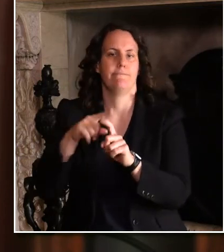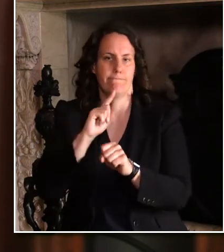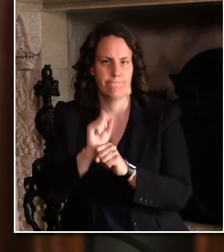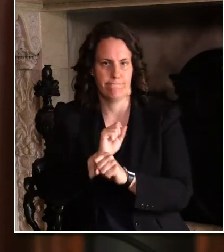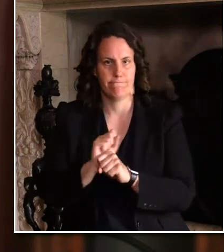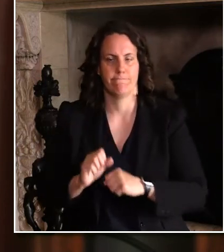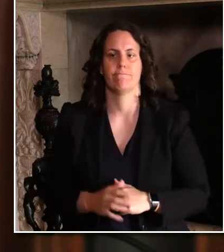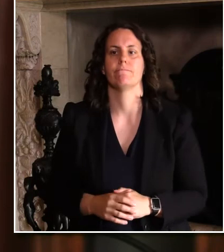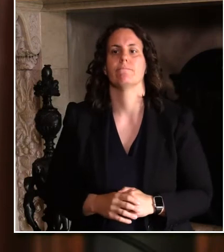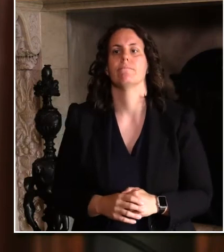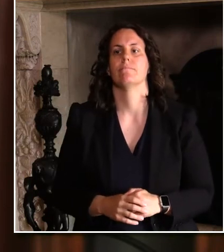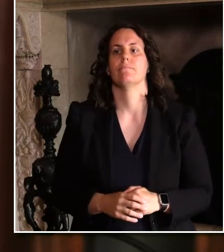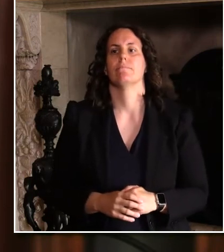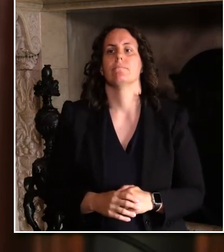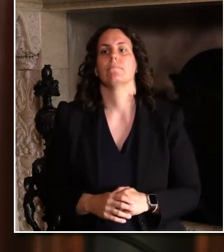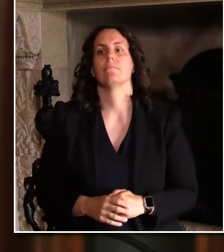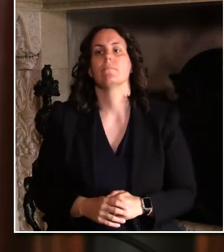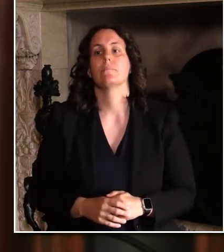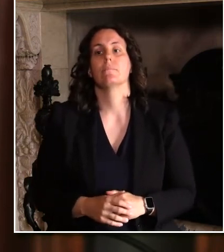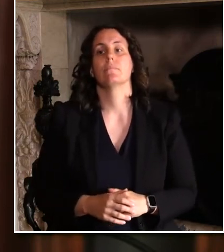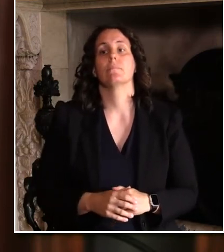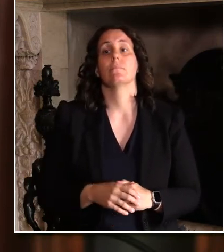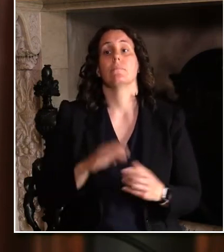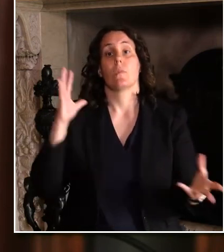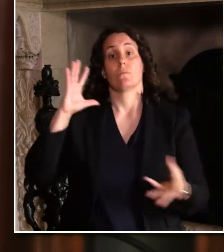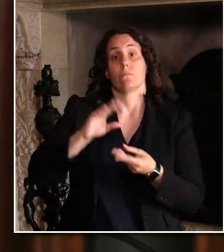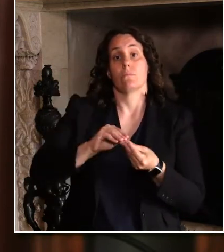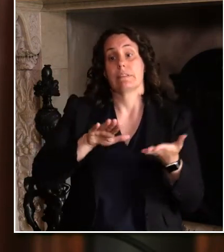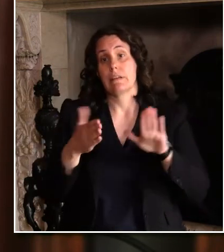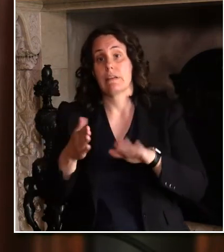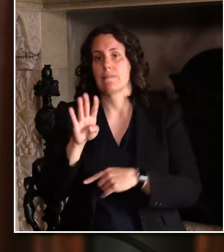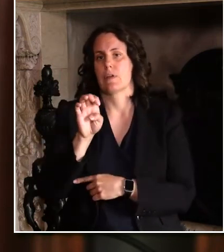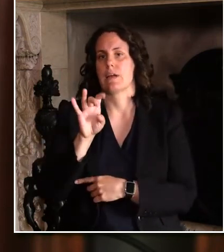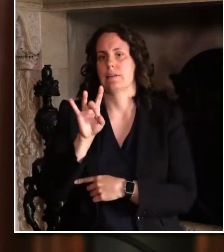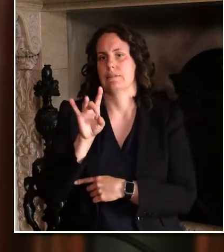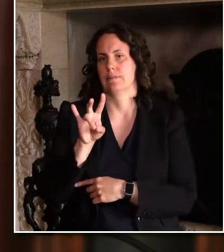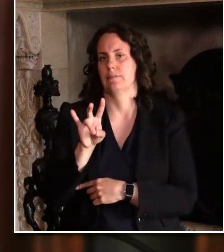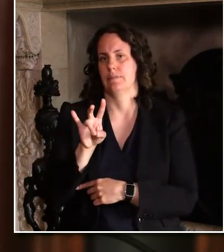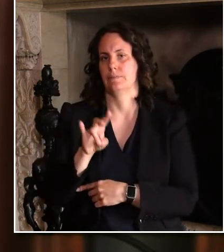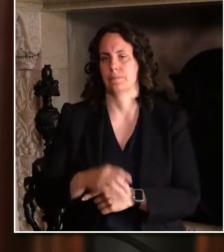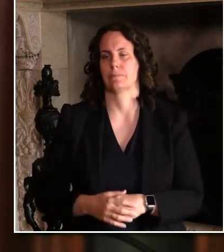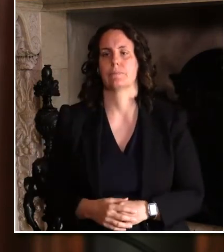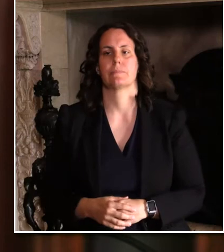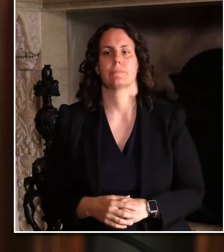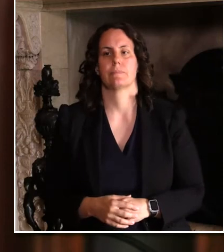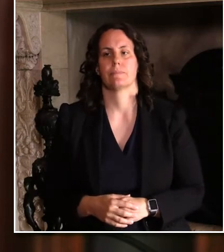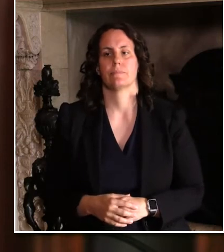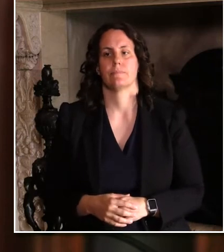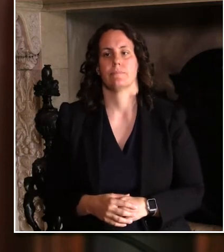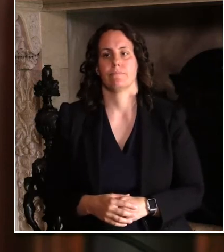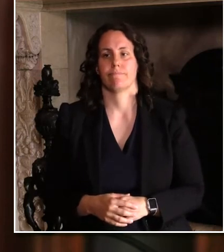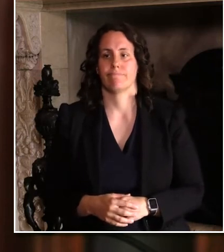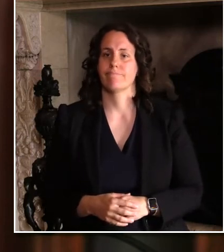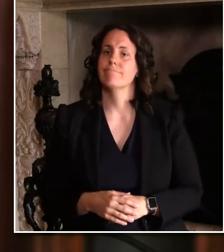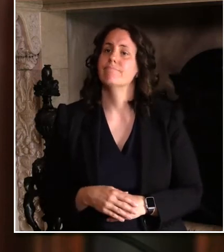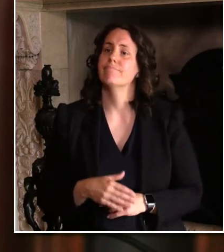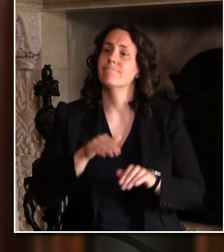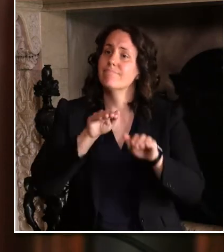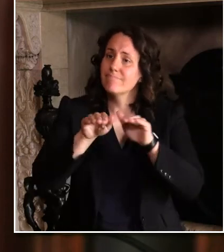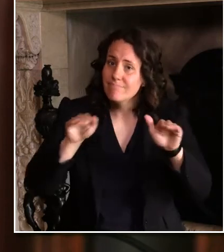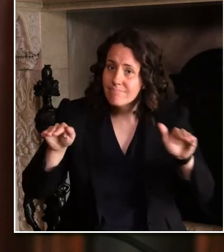Our total deaths have now reached 487. So for the reminders, if you're experiencing any symptoms